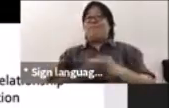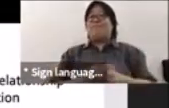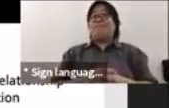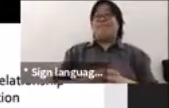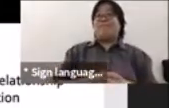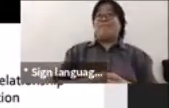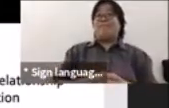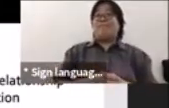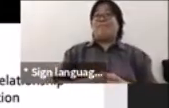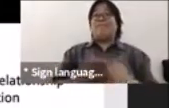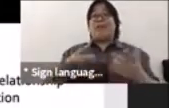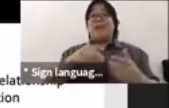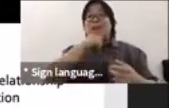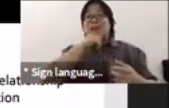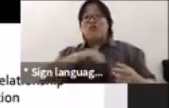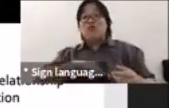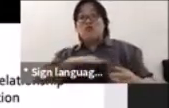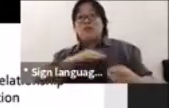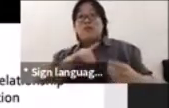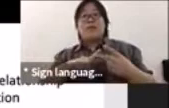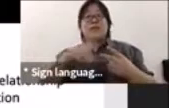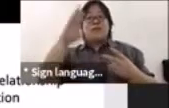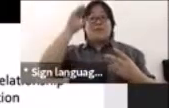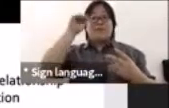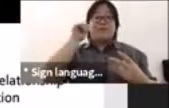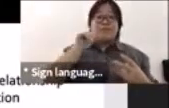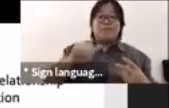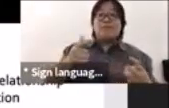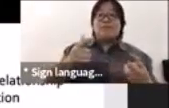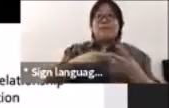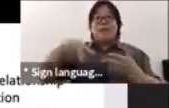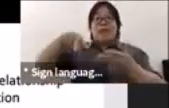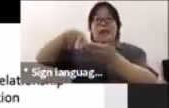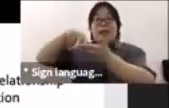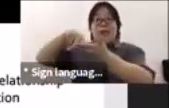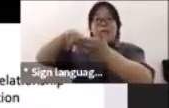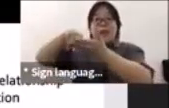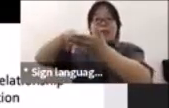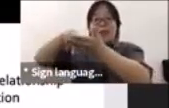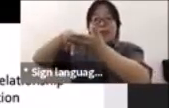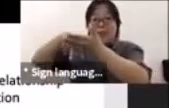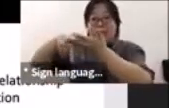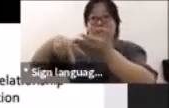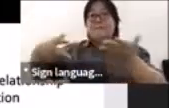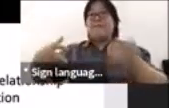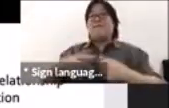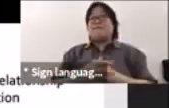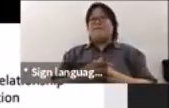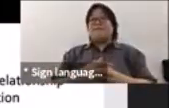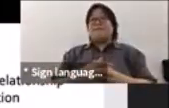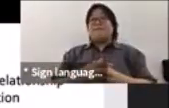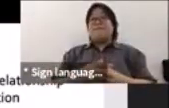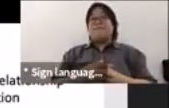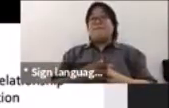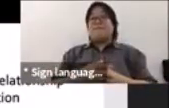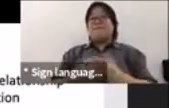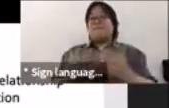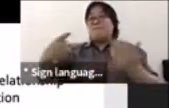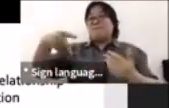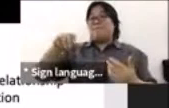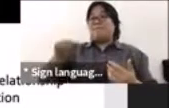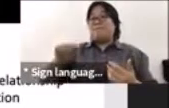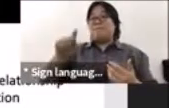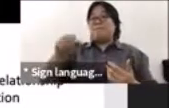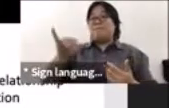age, with sex, with reason of amputation, which means that the pathological, those who undergone a